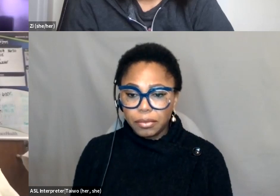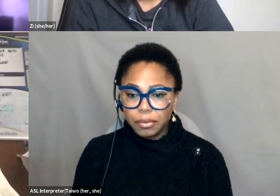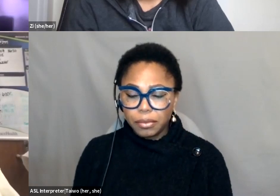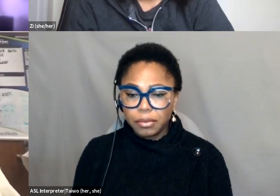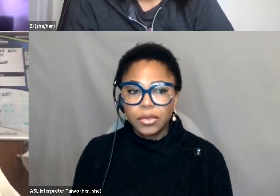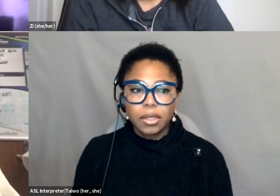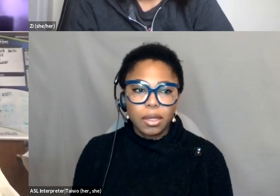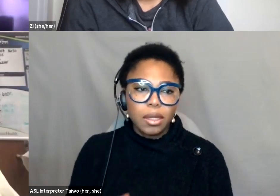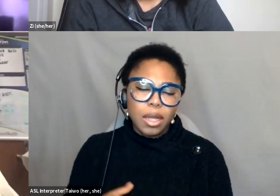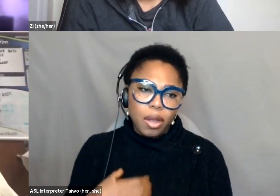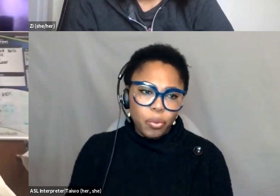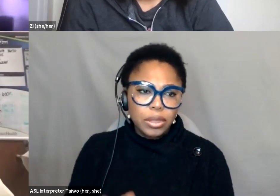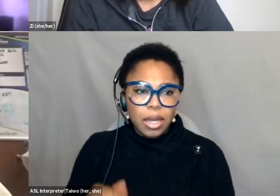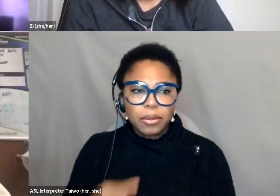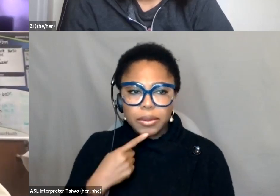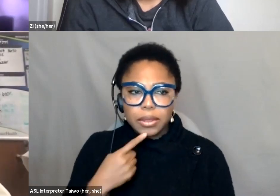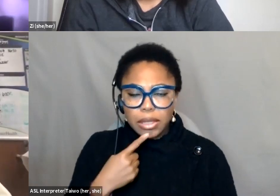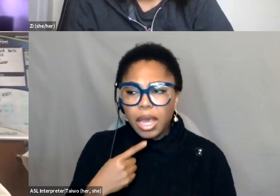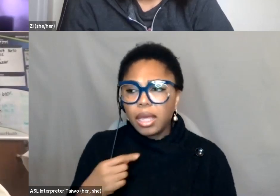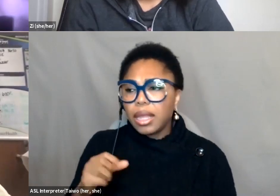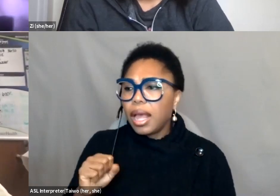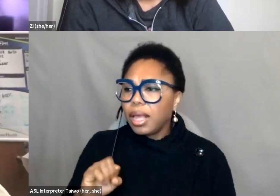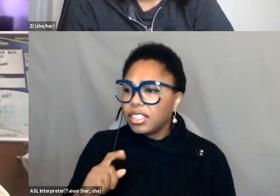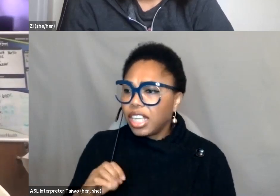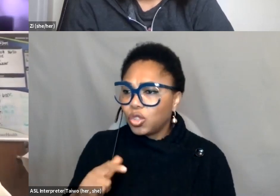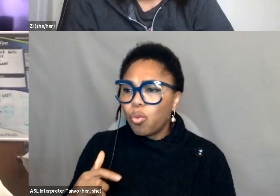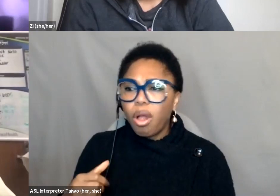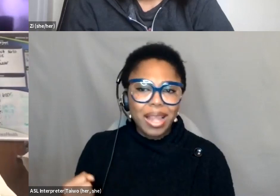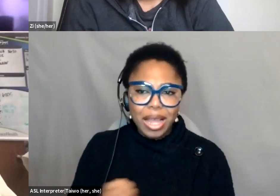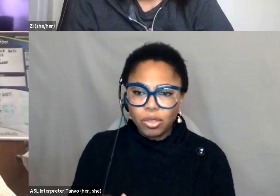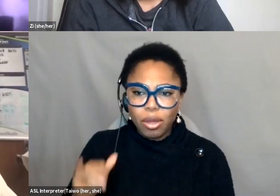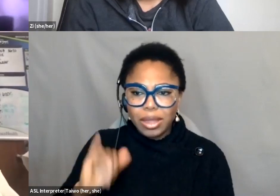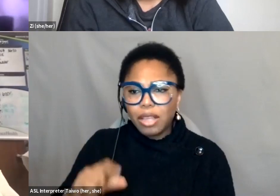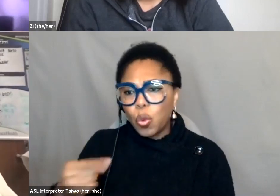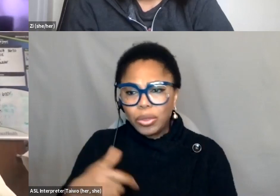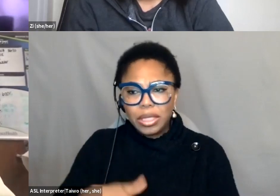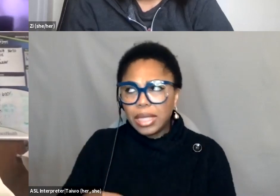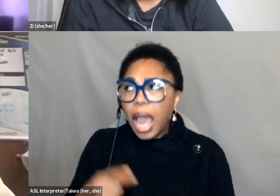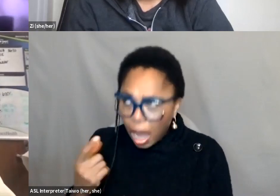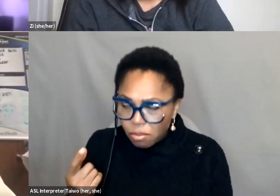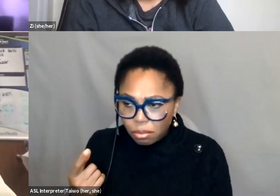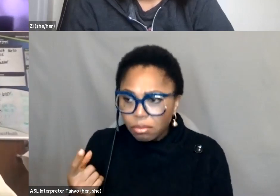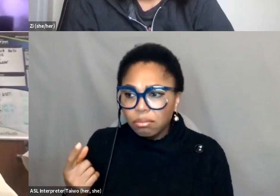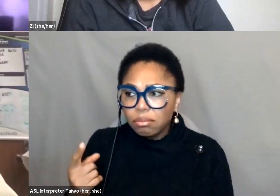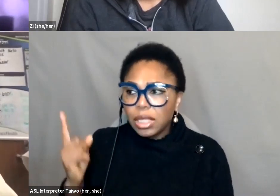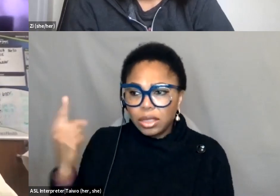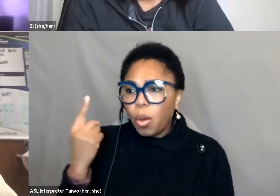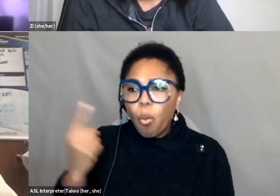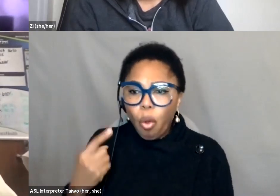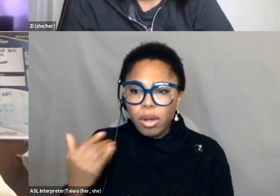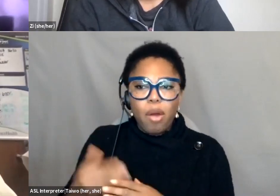I wish I could say that being sexually assaulted was the only time I've been harassed in academia.